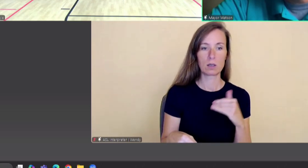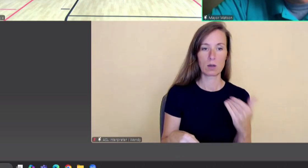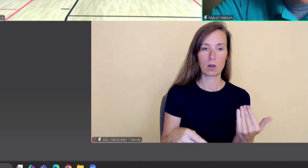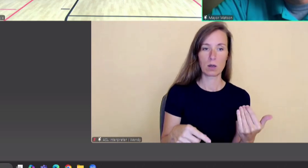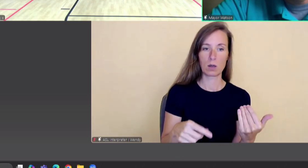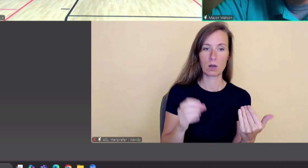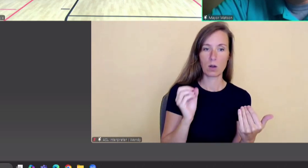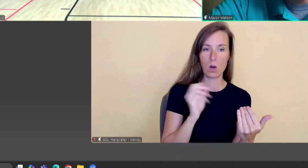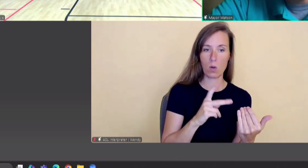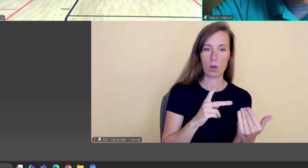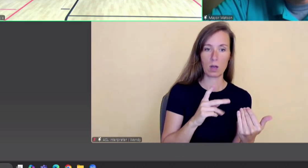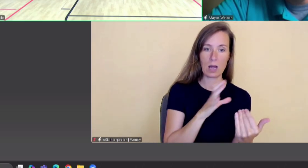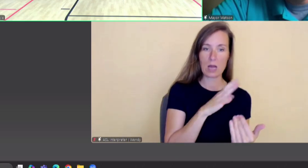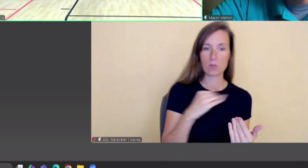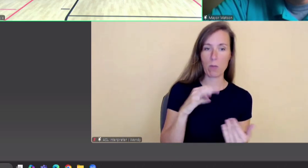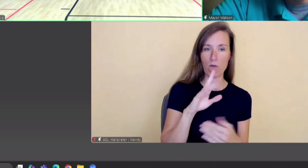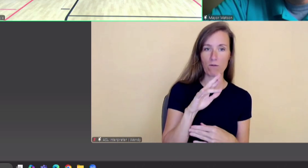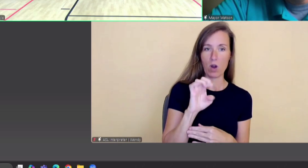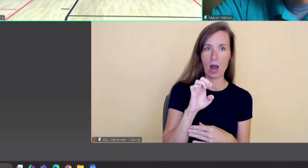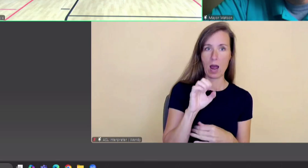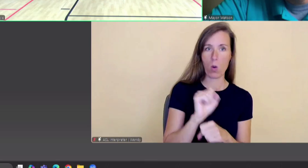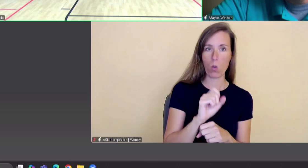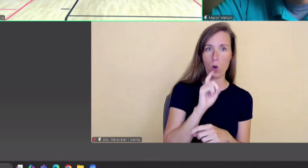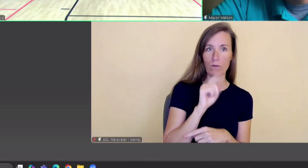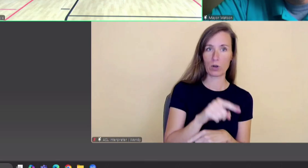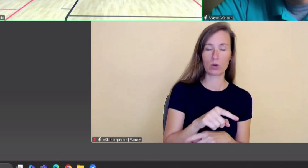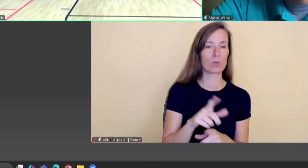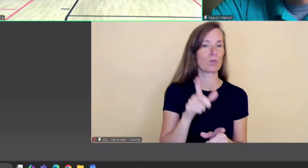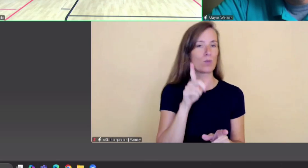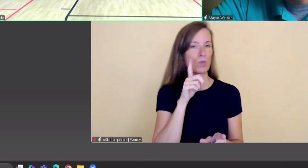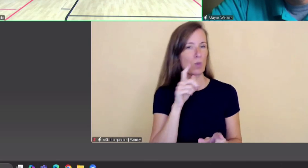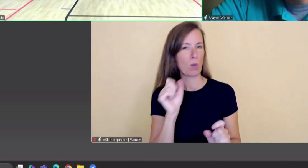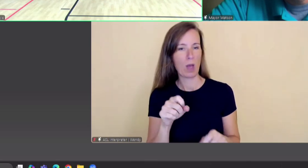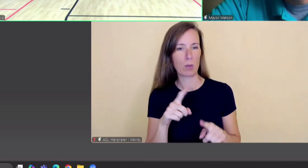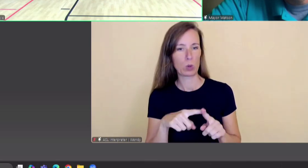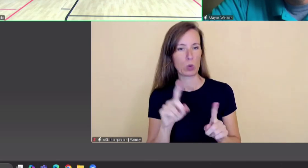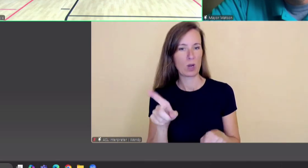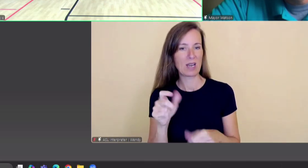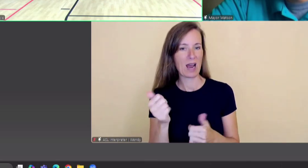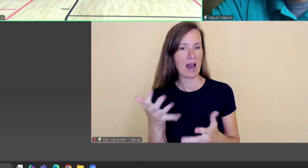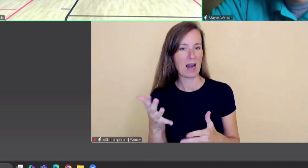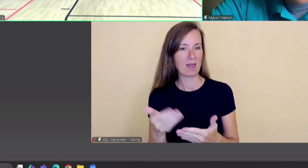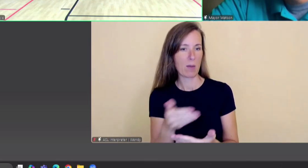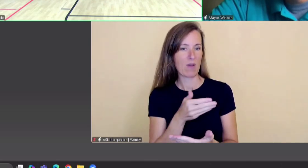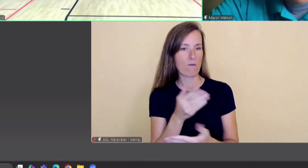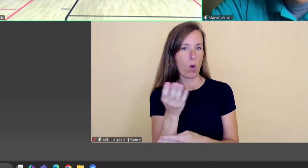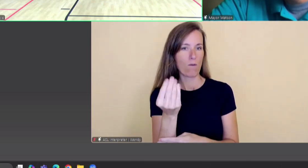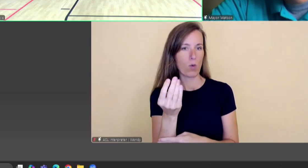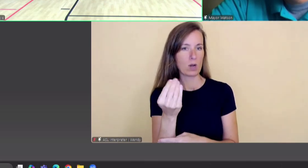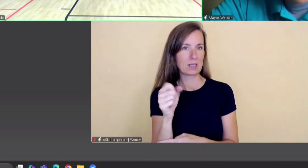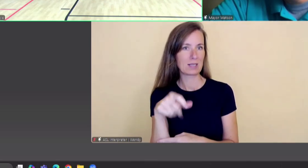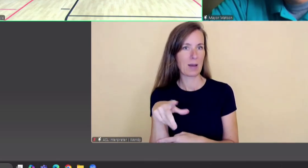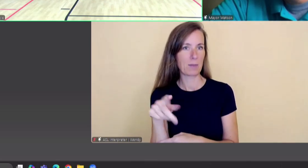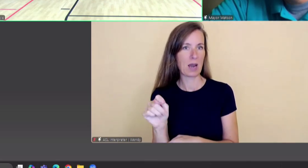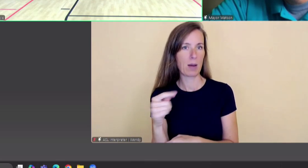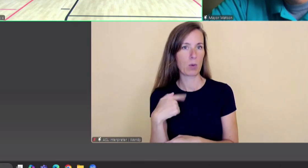works for you? I won't be able to attend anything before the 14th of September. I will be out of the